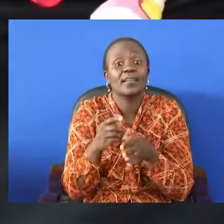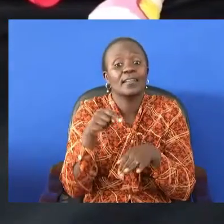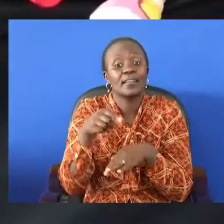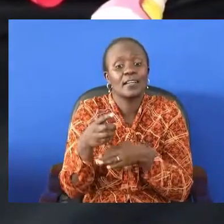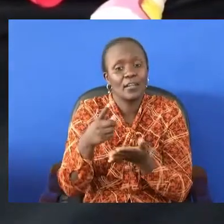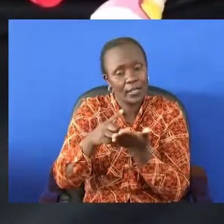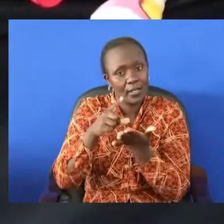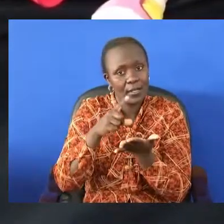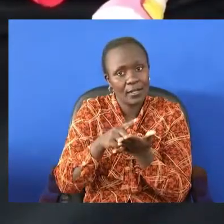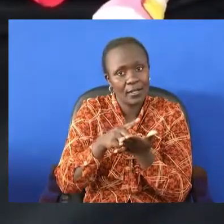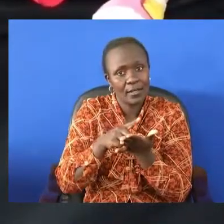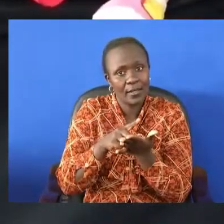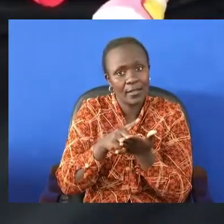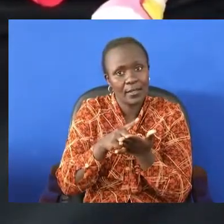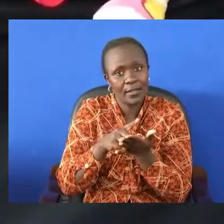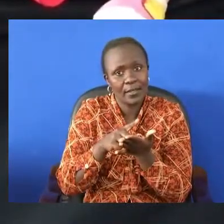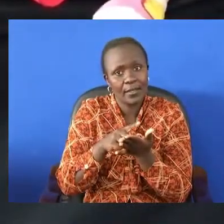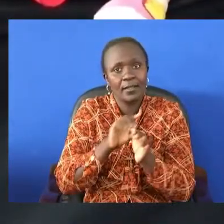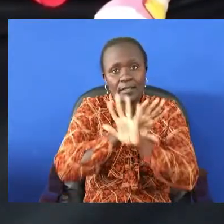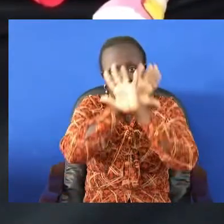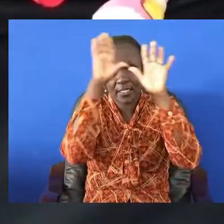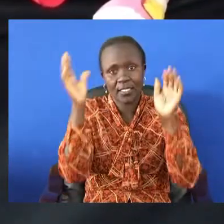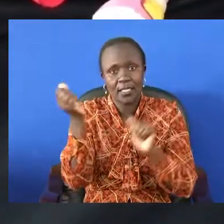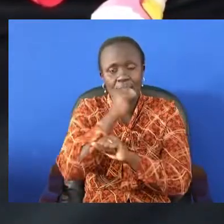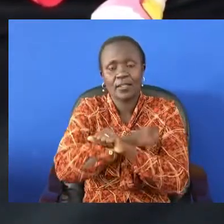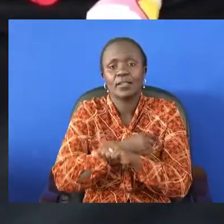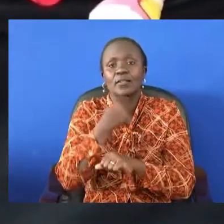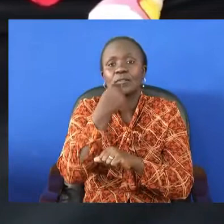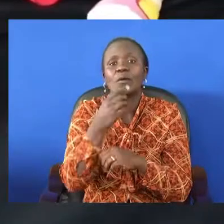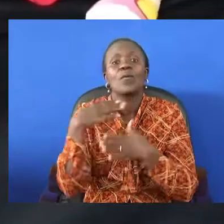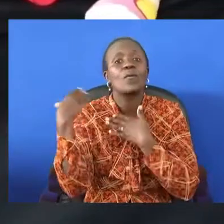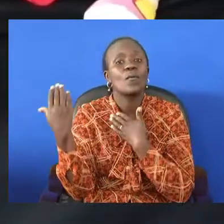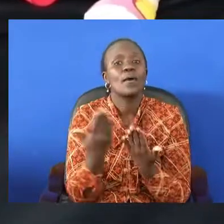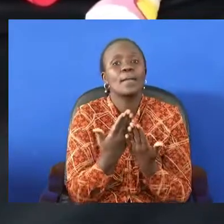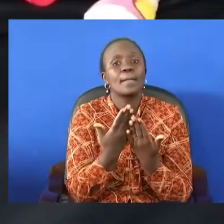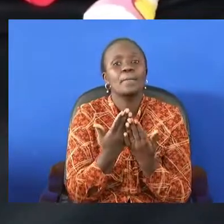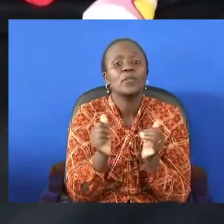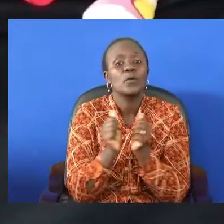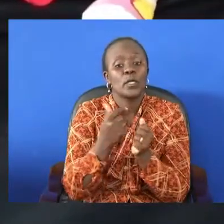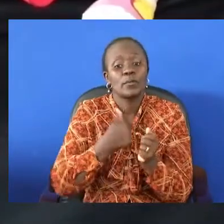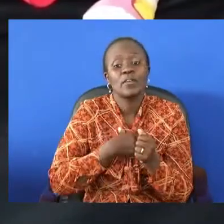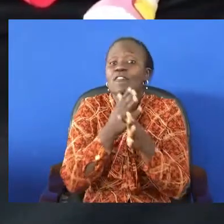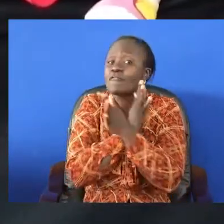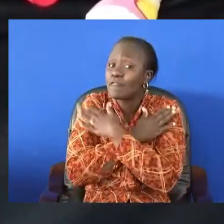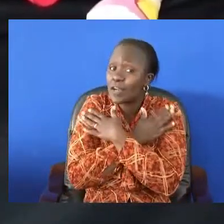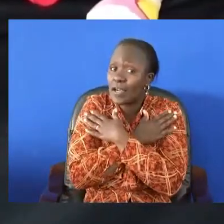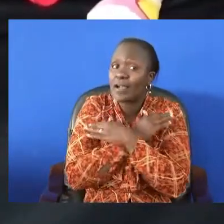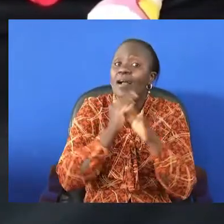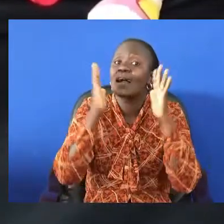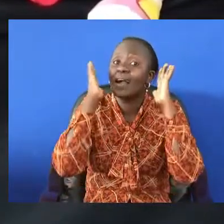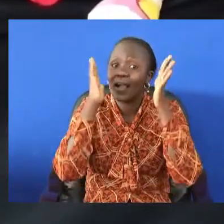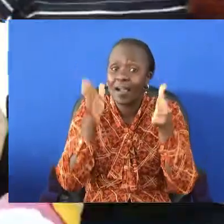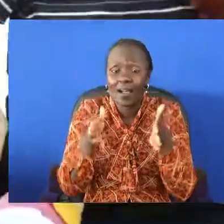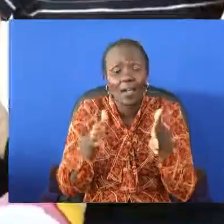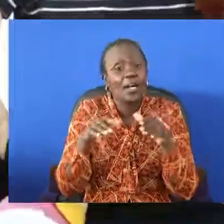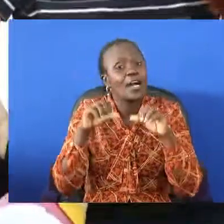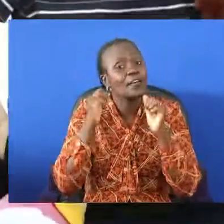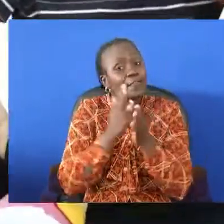for another day in Sunday school. So welcome. With me here are my friends. Hi,